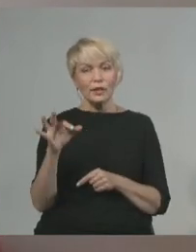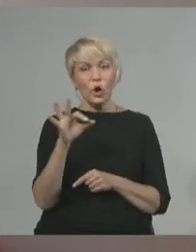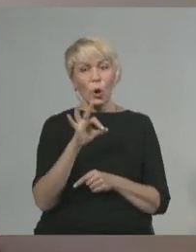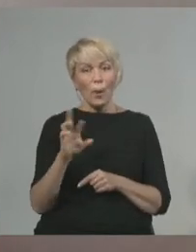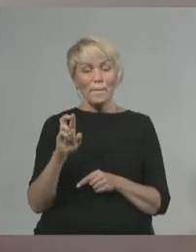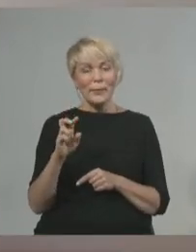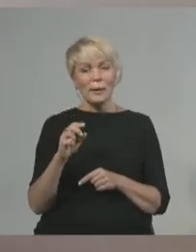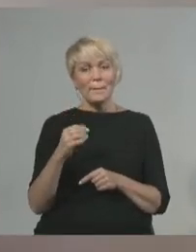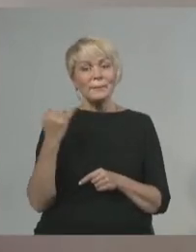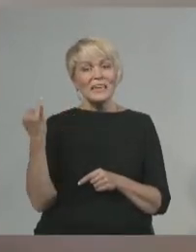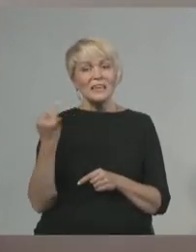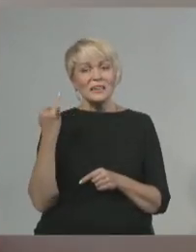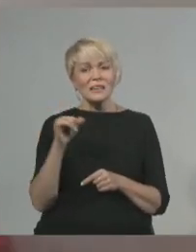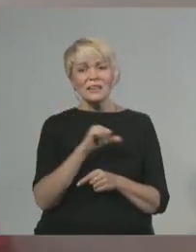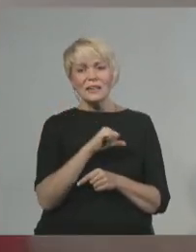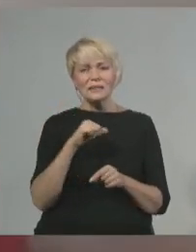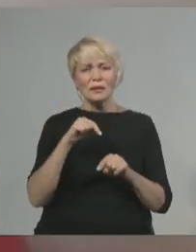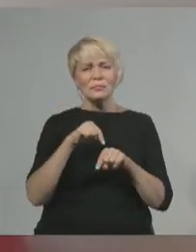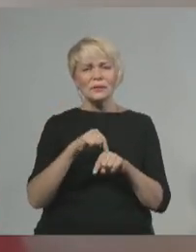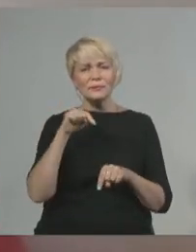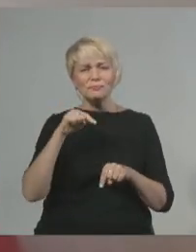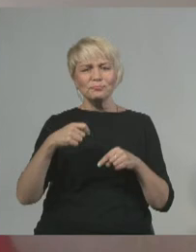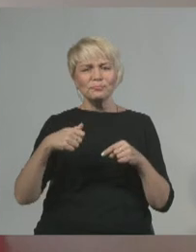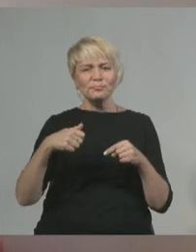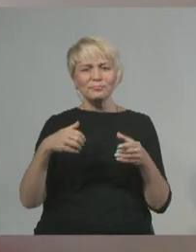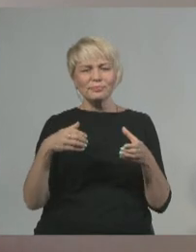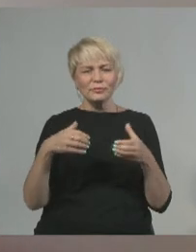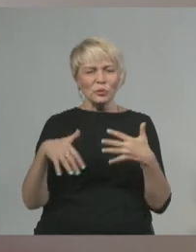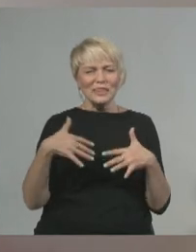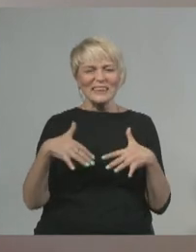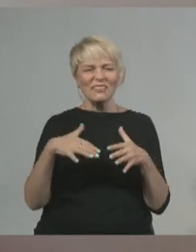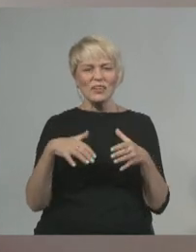interests of the most vulnerable groups